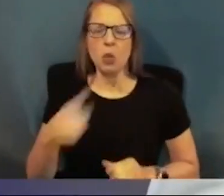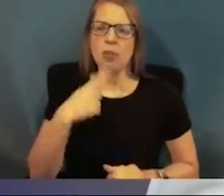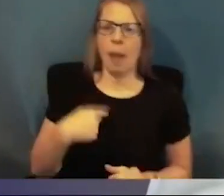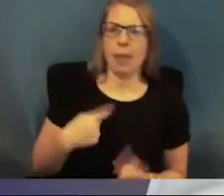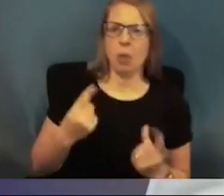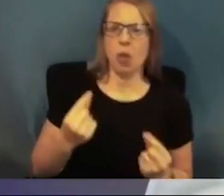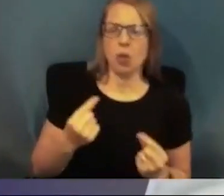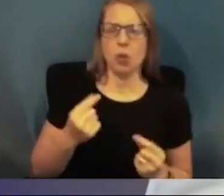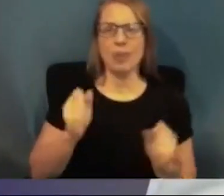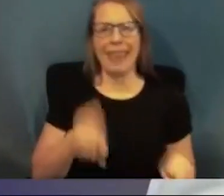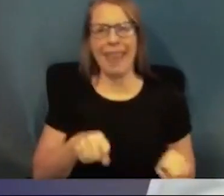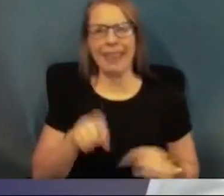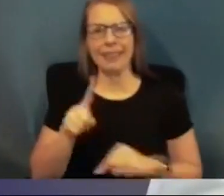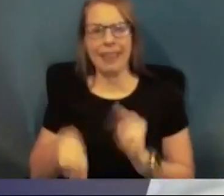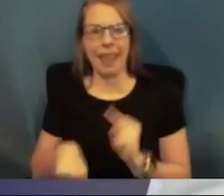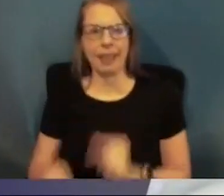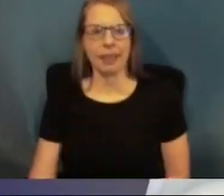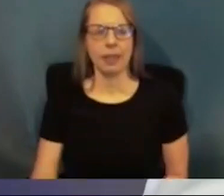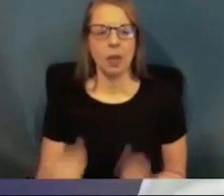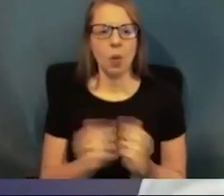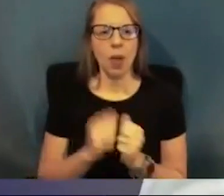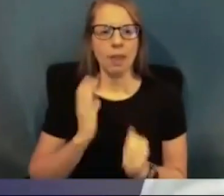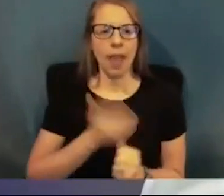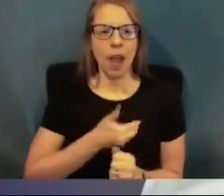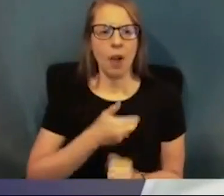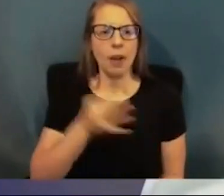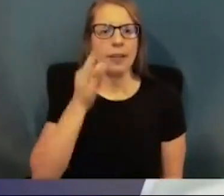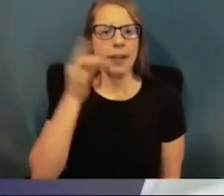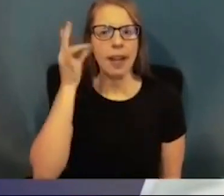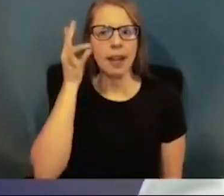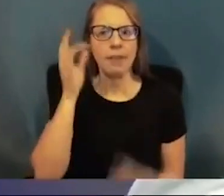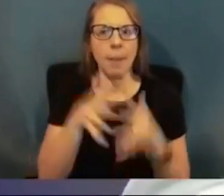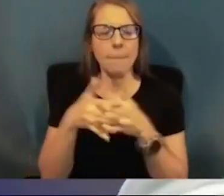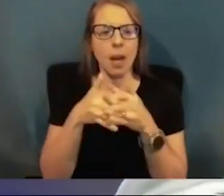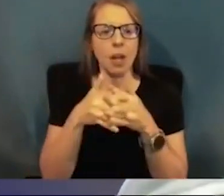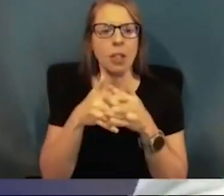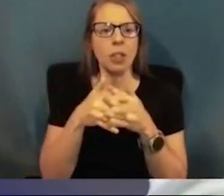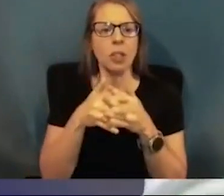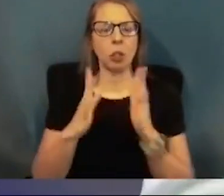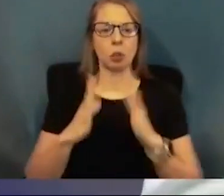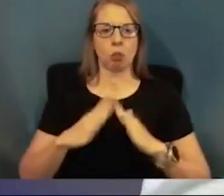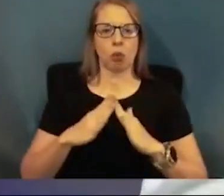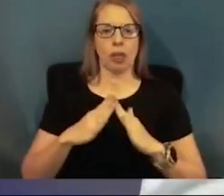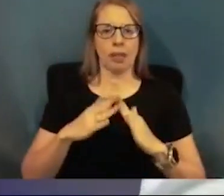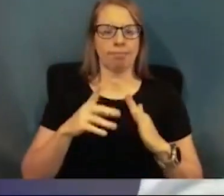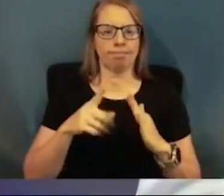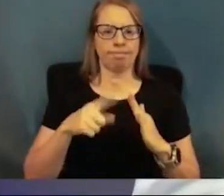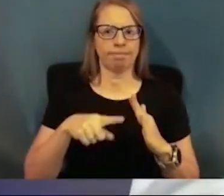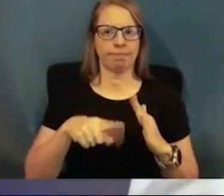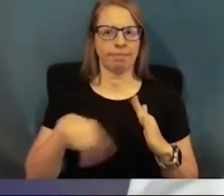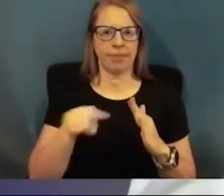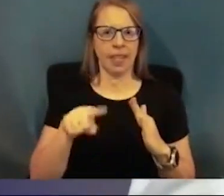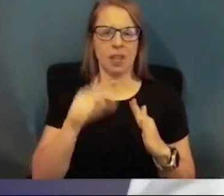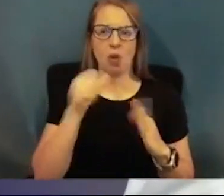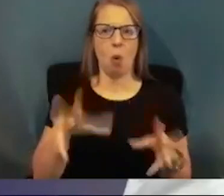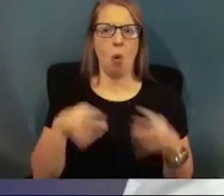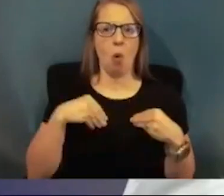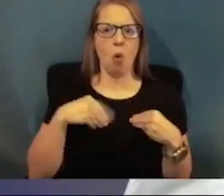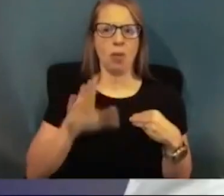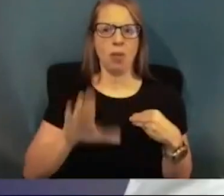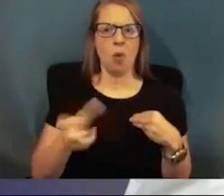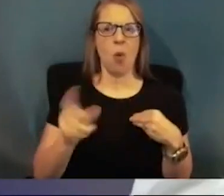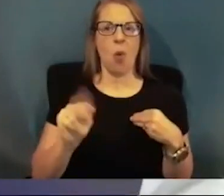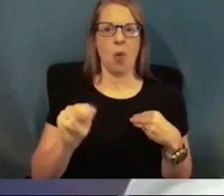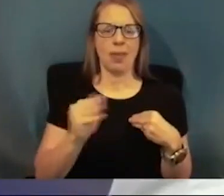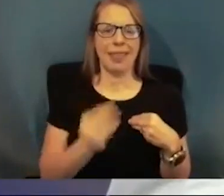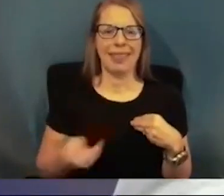do. But with our Native American communities, a lot of them don't even own their own land or house, because